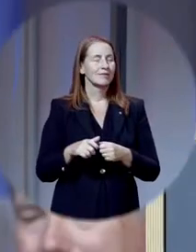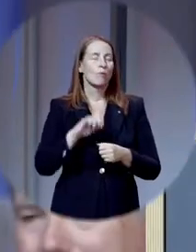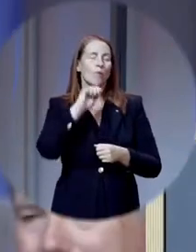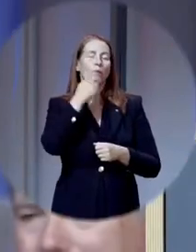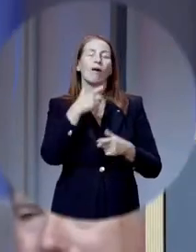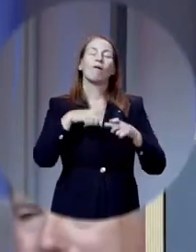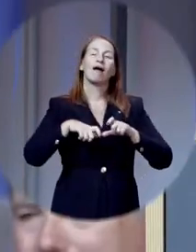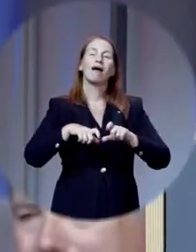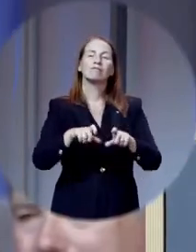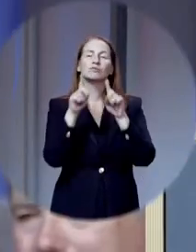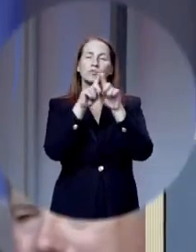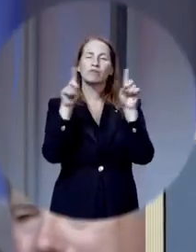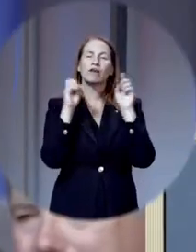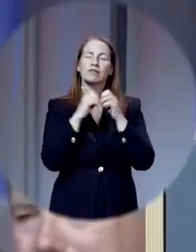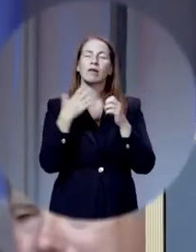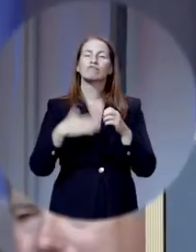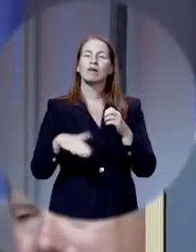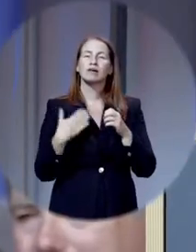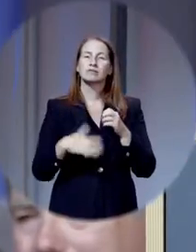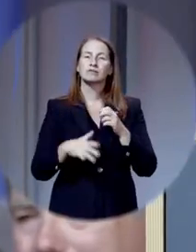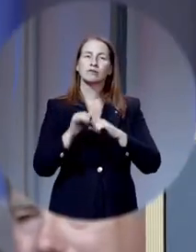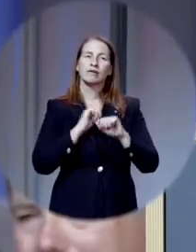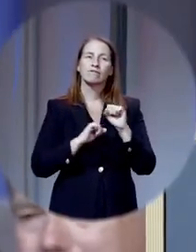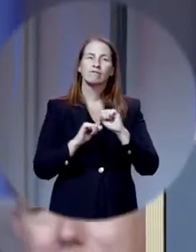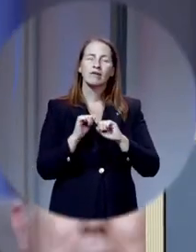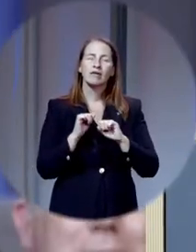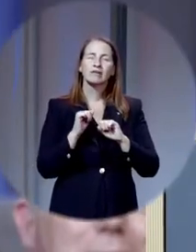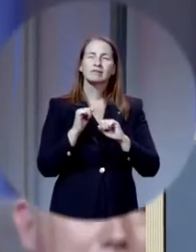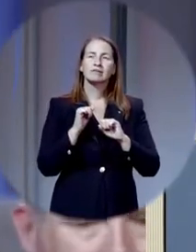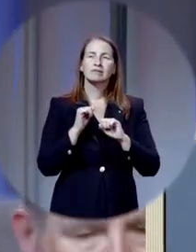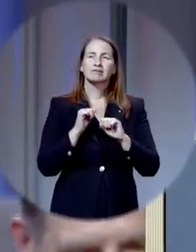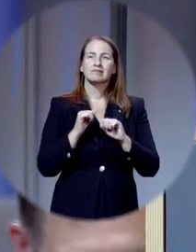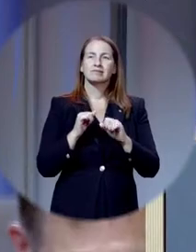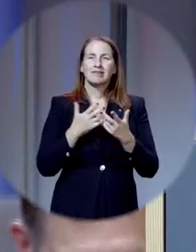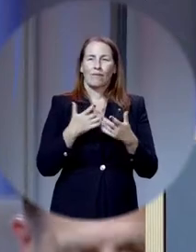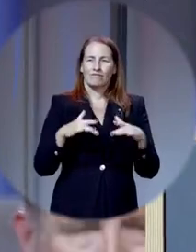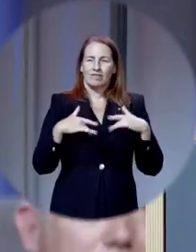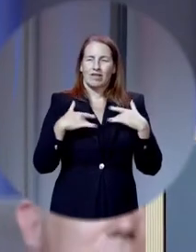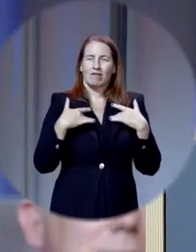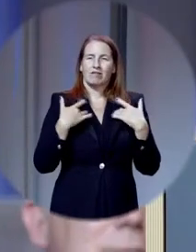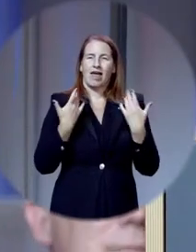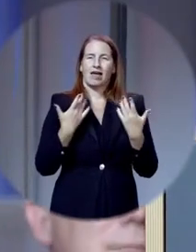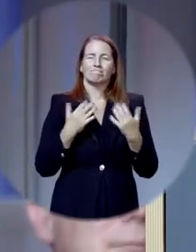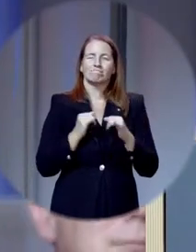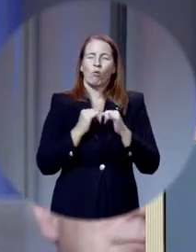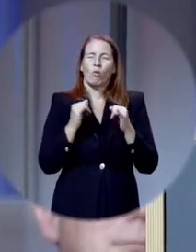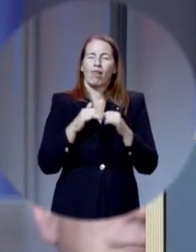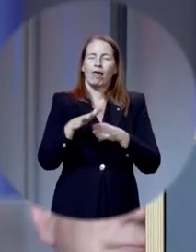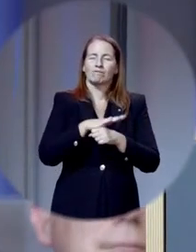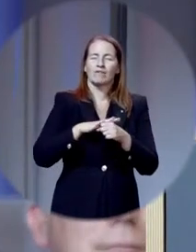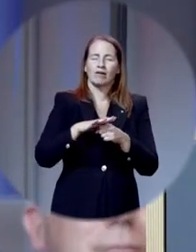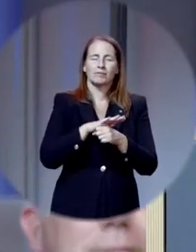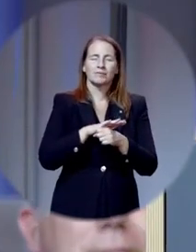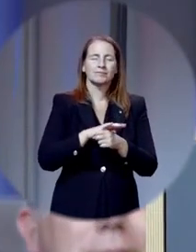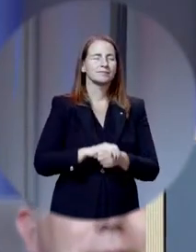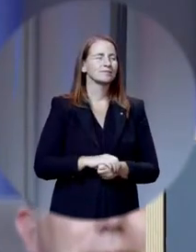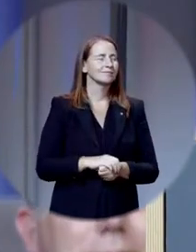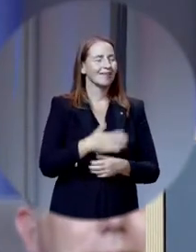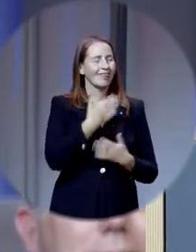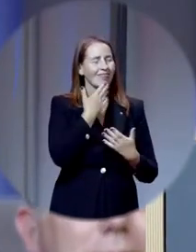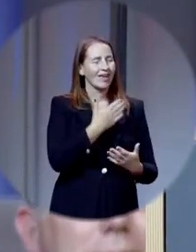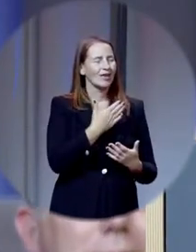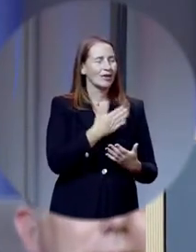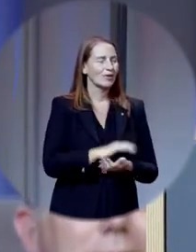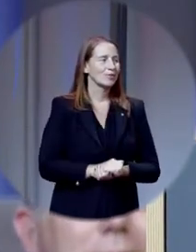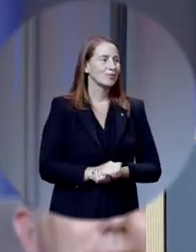defend in the face of often what feels an extraordinarily hostile environment. So thank you.